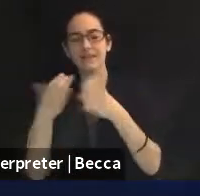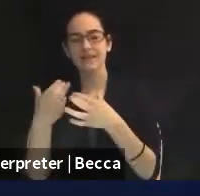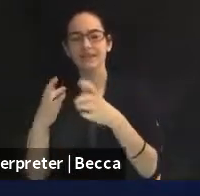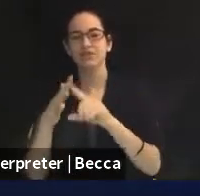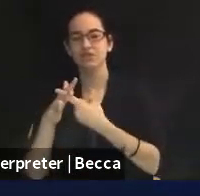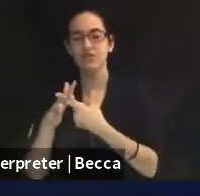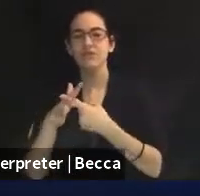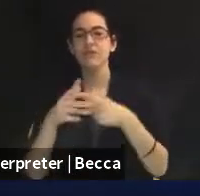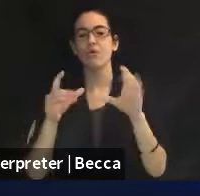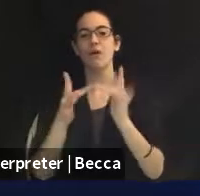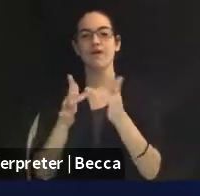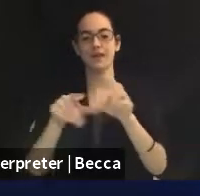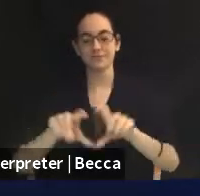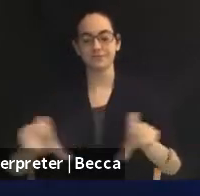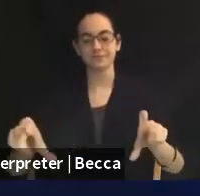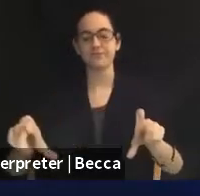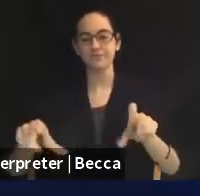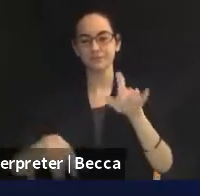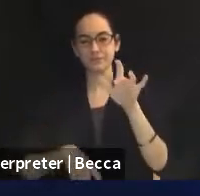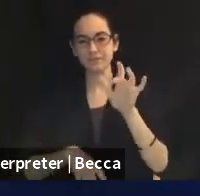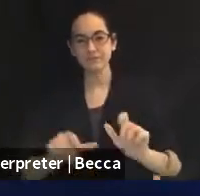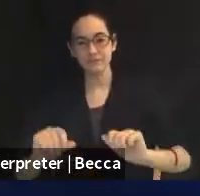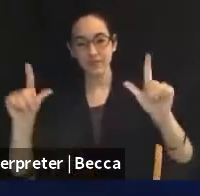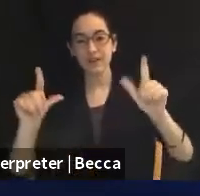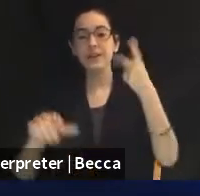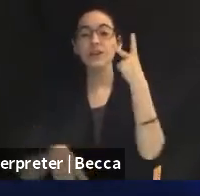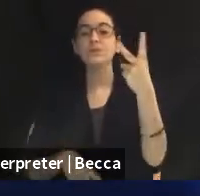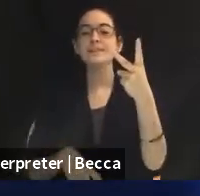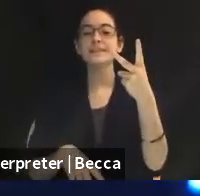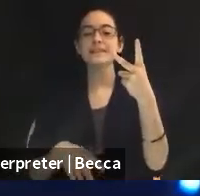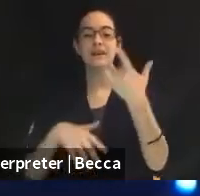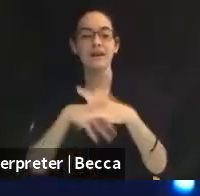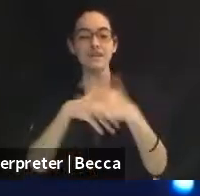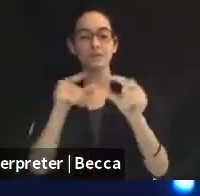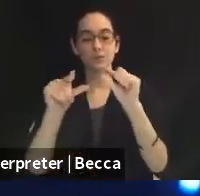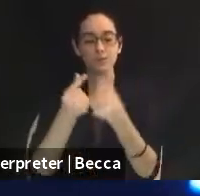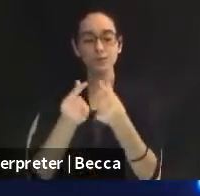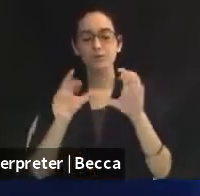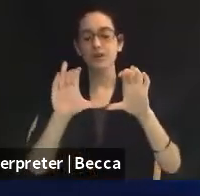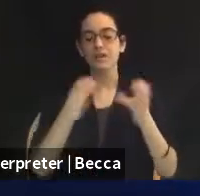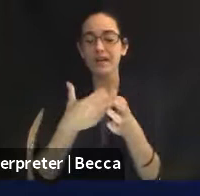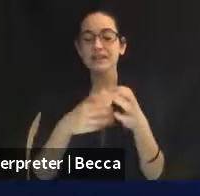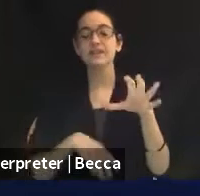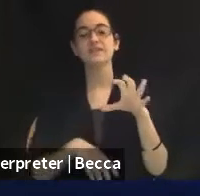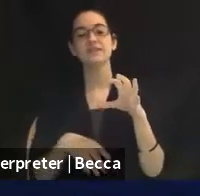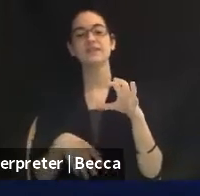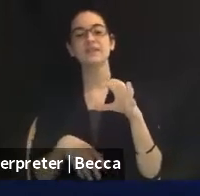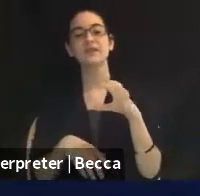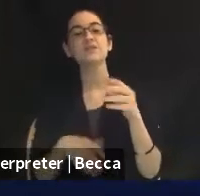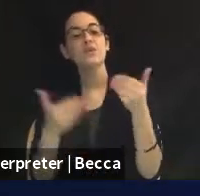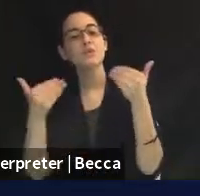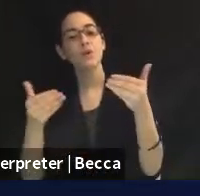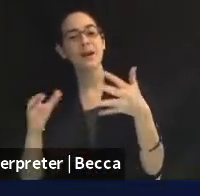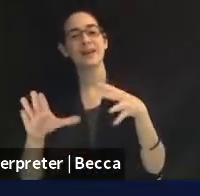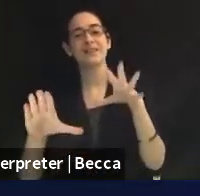gatewaychurch.com/connect, we have a new webpage. You're gonna find all of our available groups and classes. Find a way to take a next